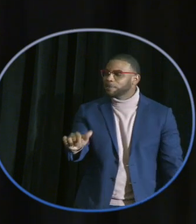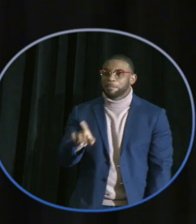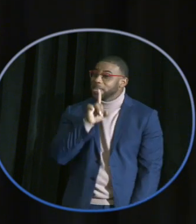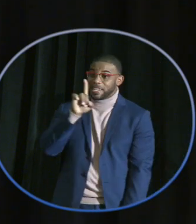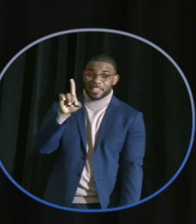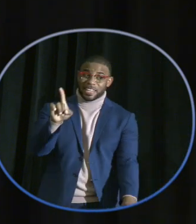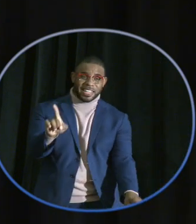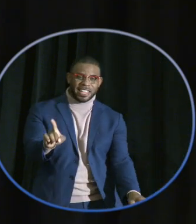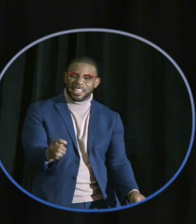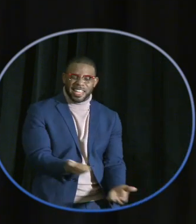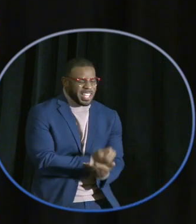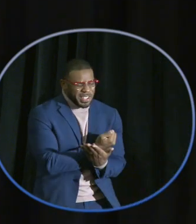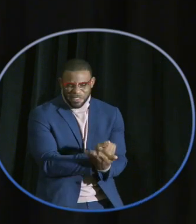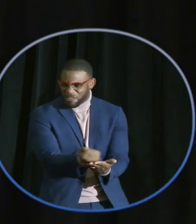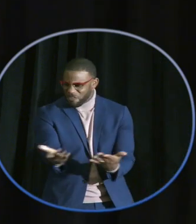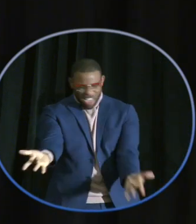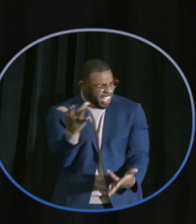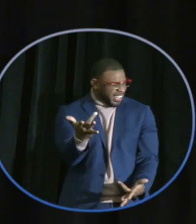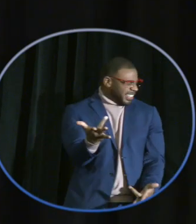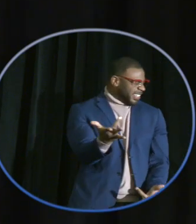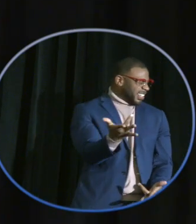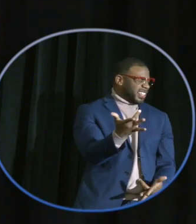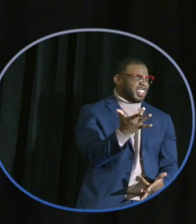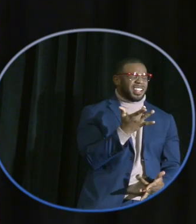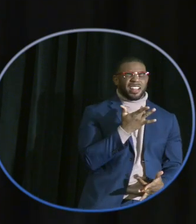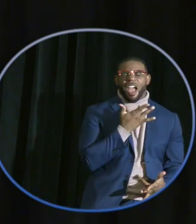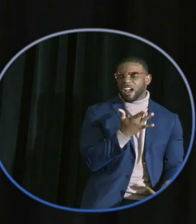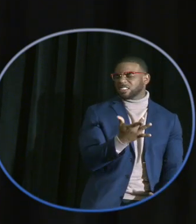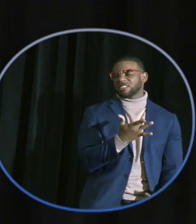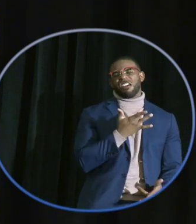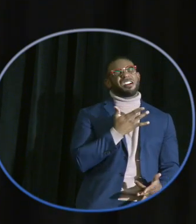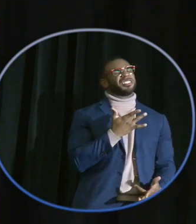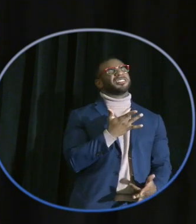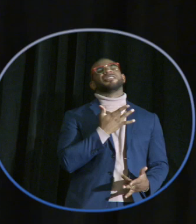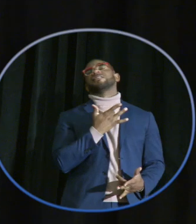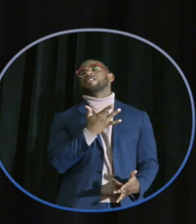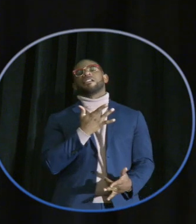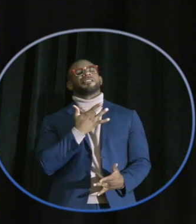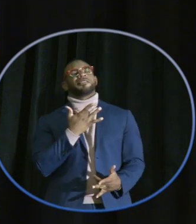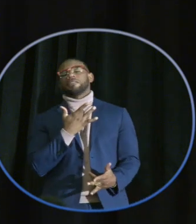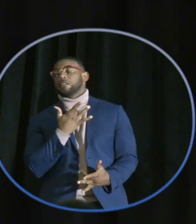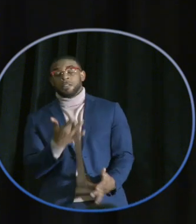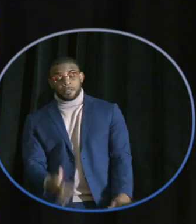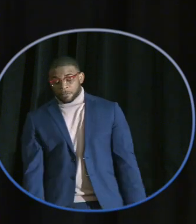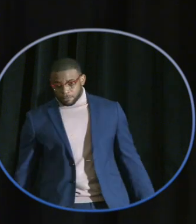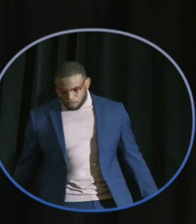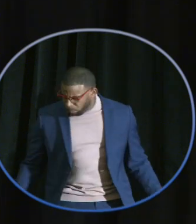not be in vain.